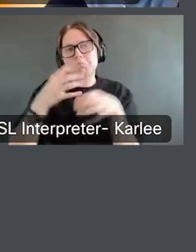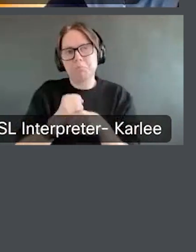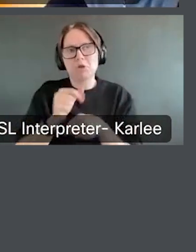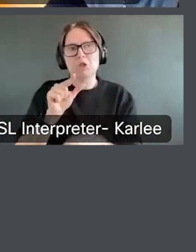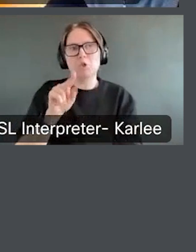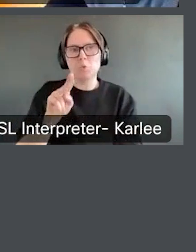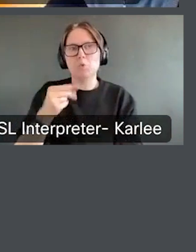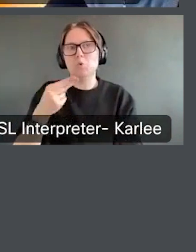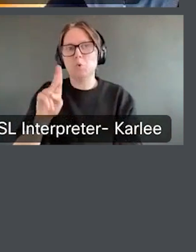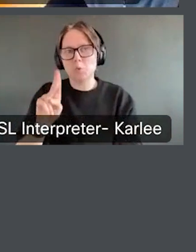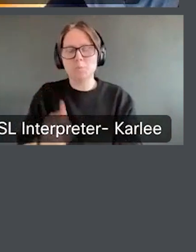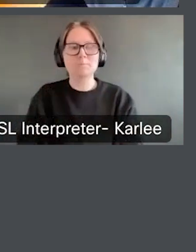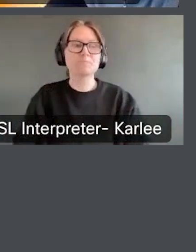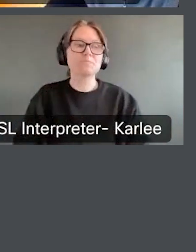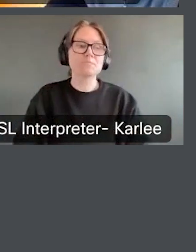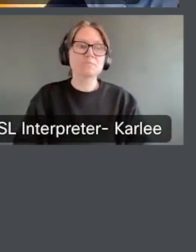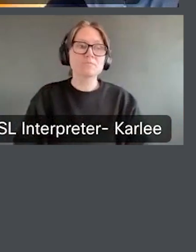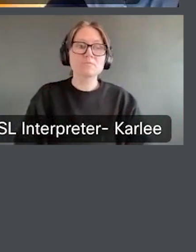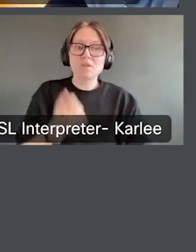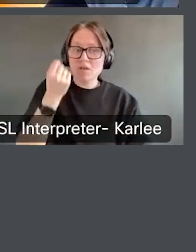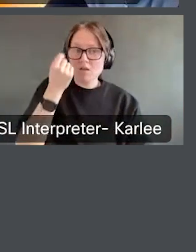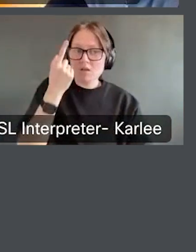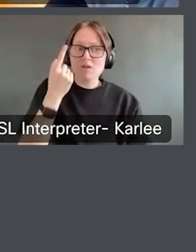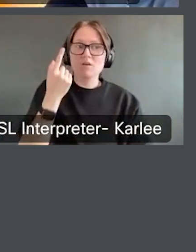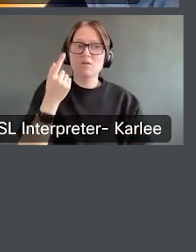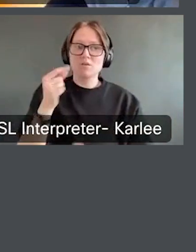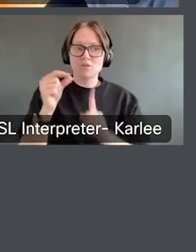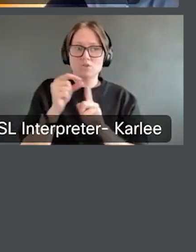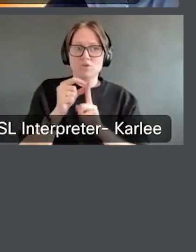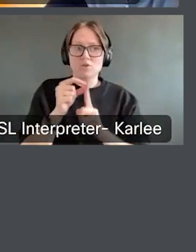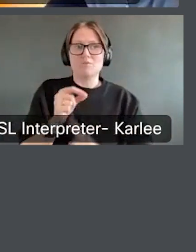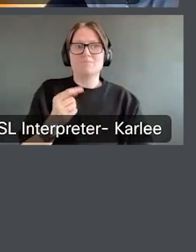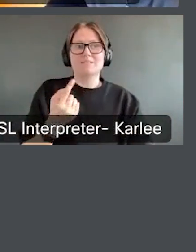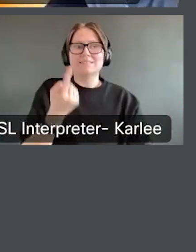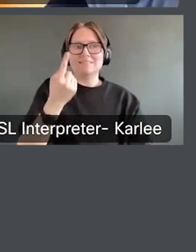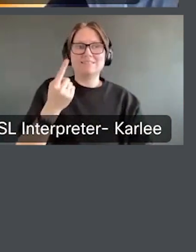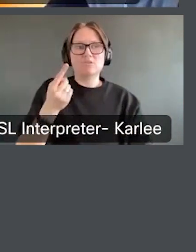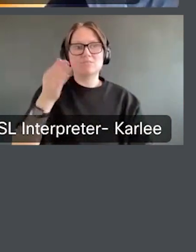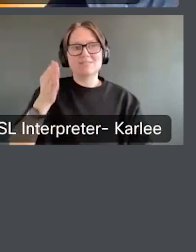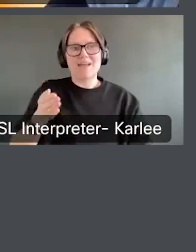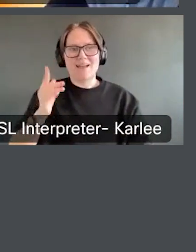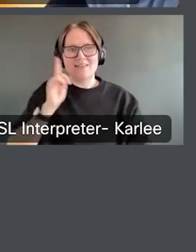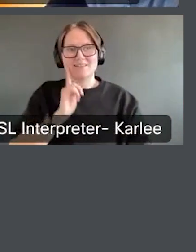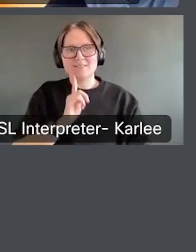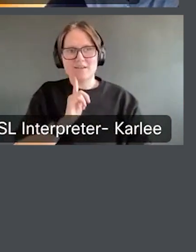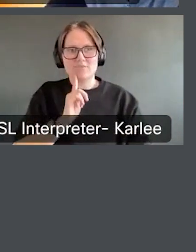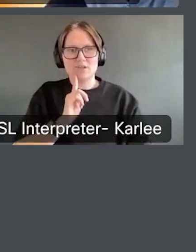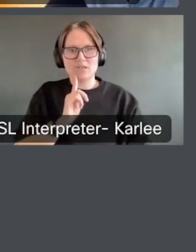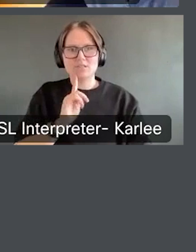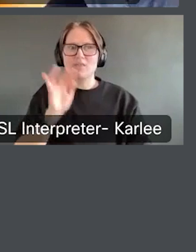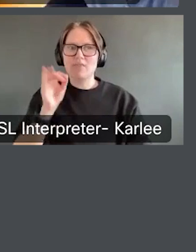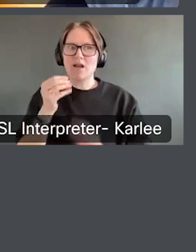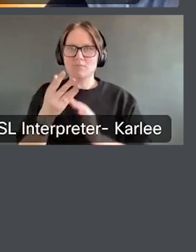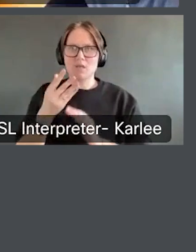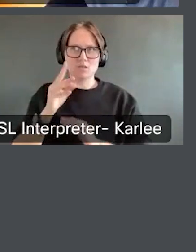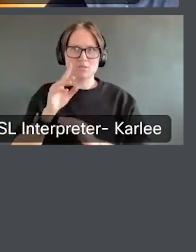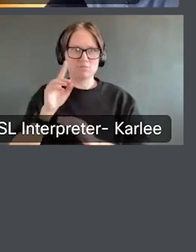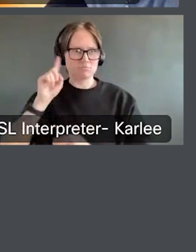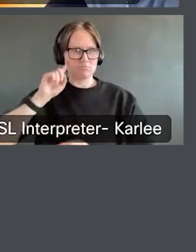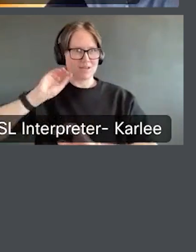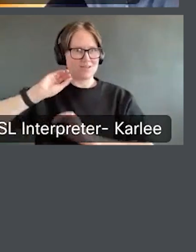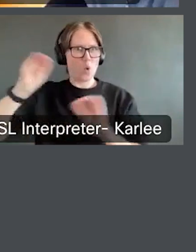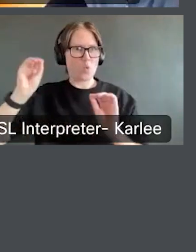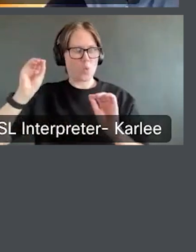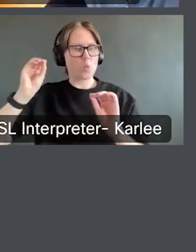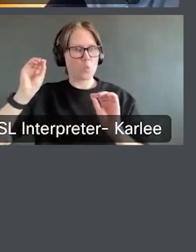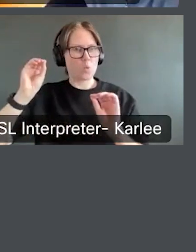that the term single-sided deafness implies that there is no hearing. And that's not necessarily